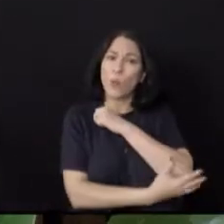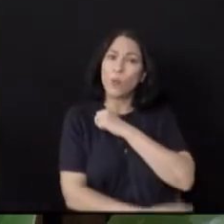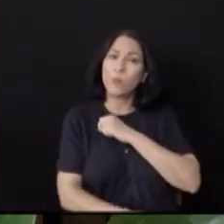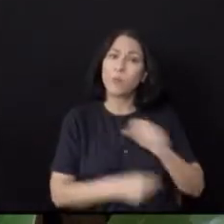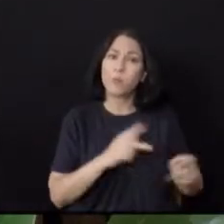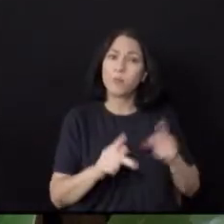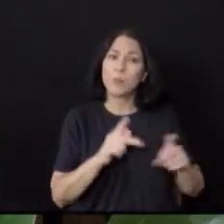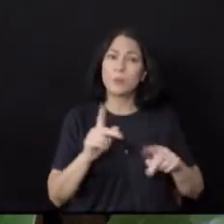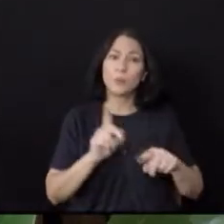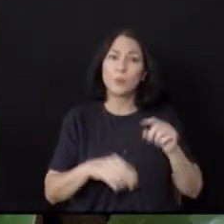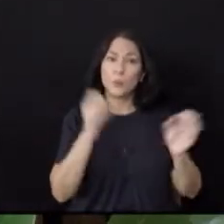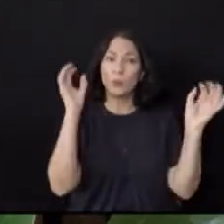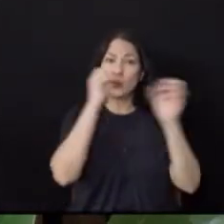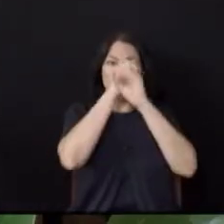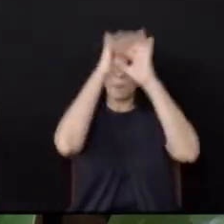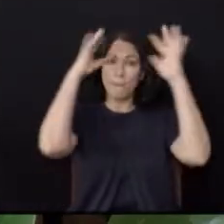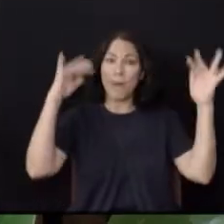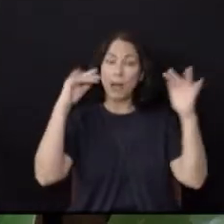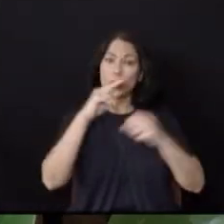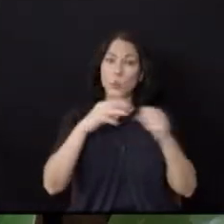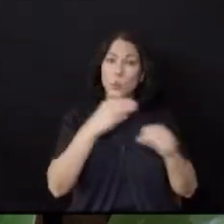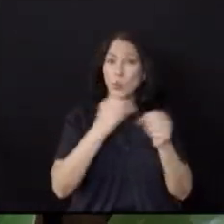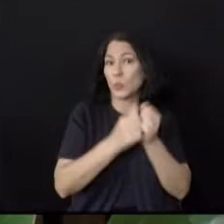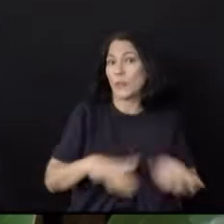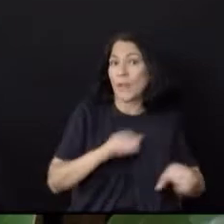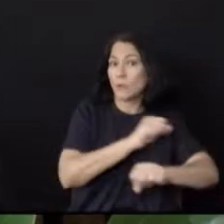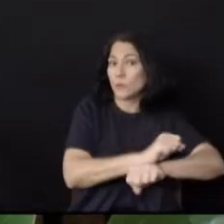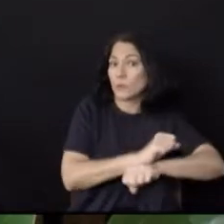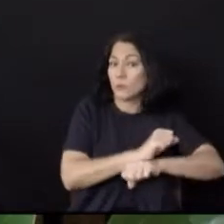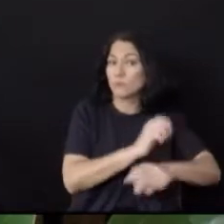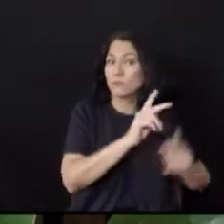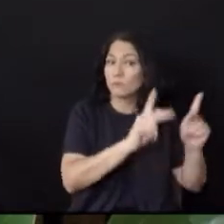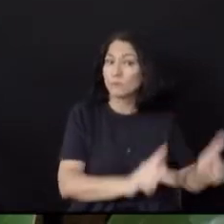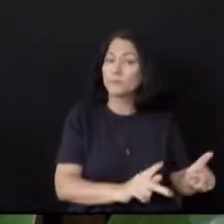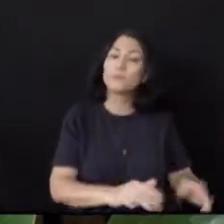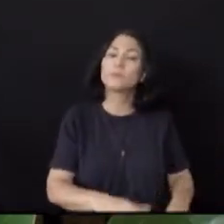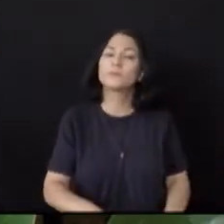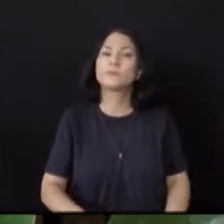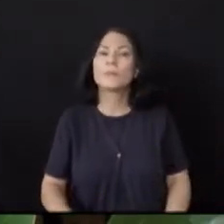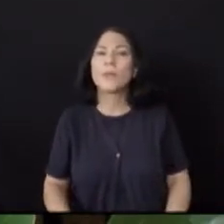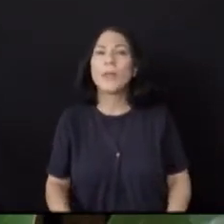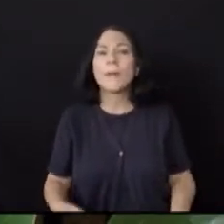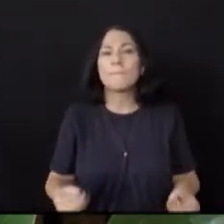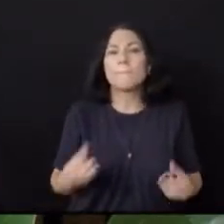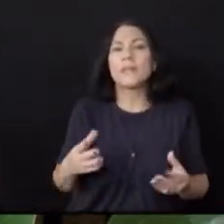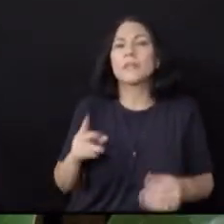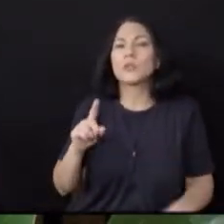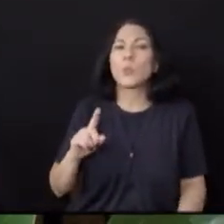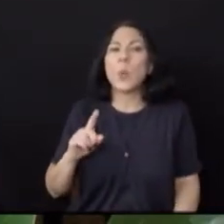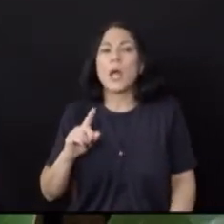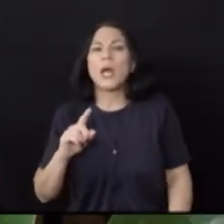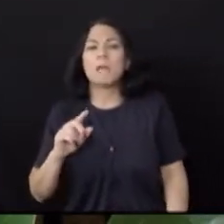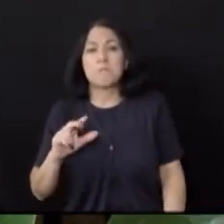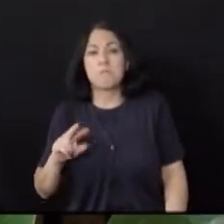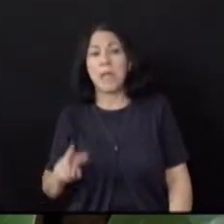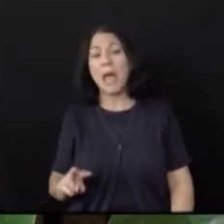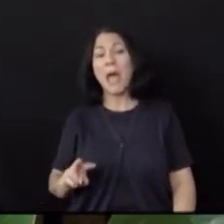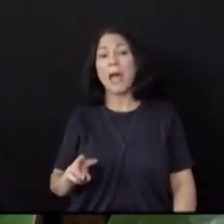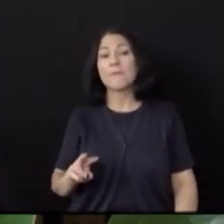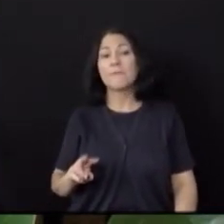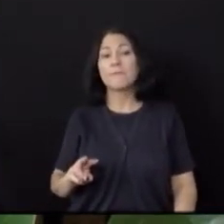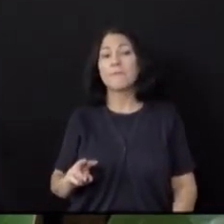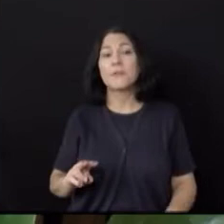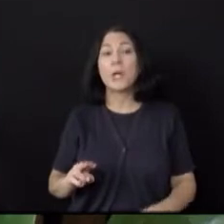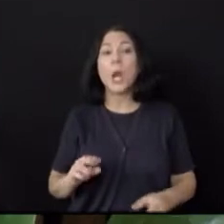without slavery. Historians will tell us that as many as one-third to maybe even as many as one-half of those living under